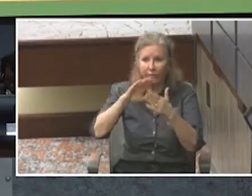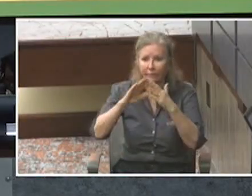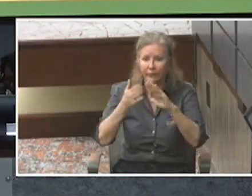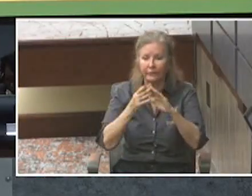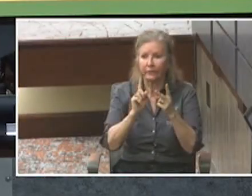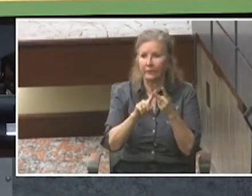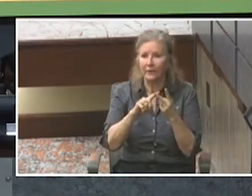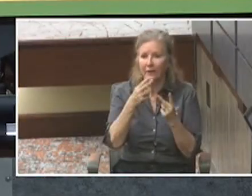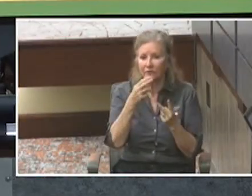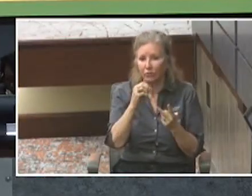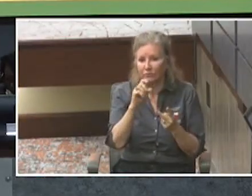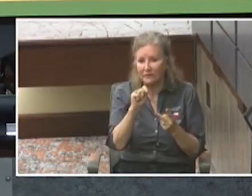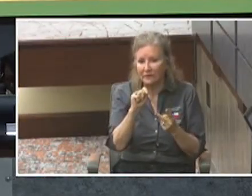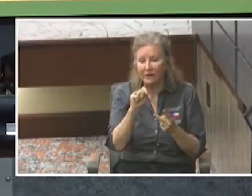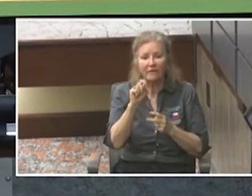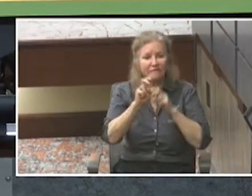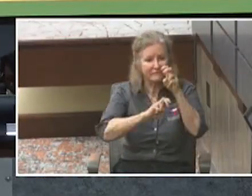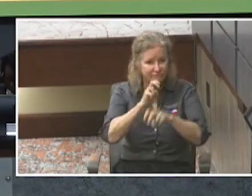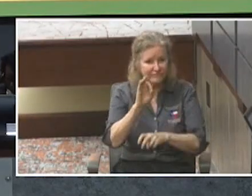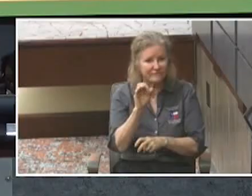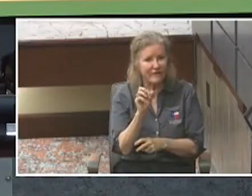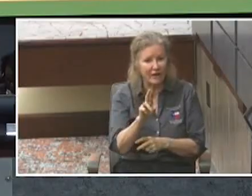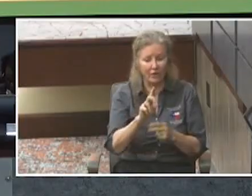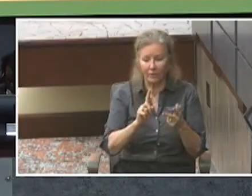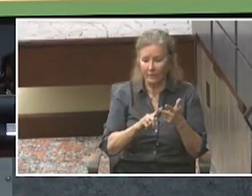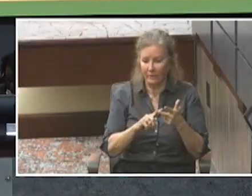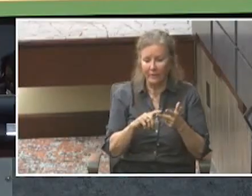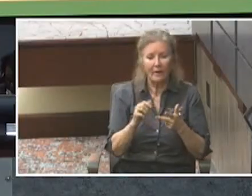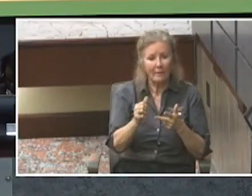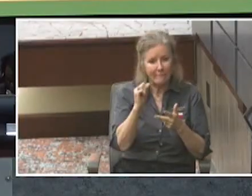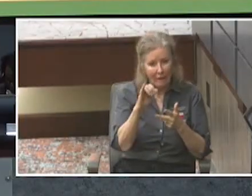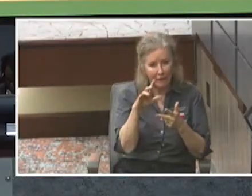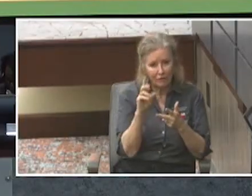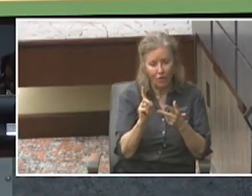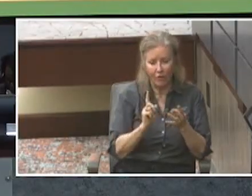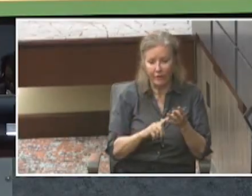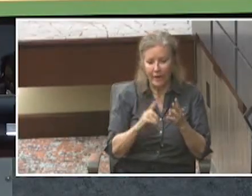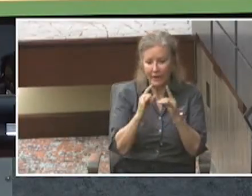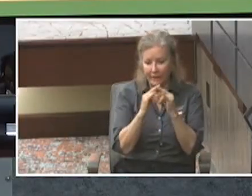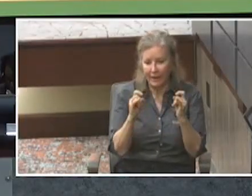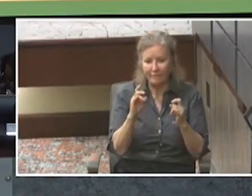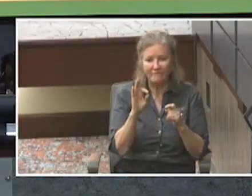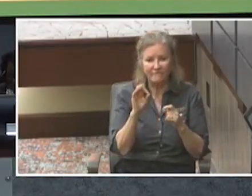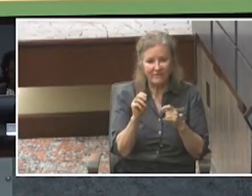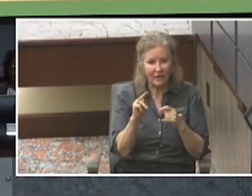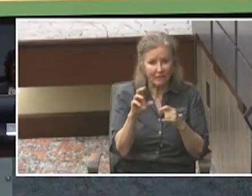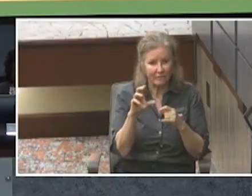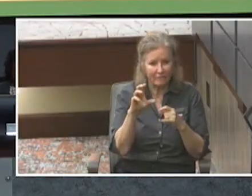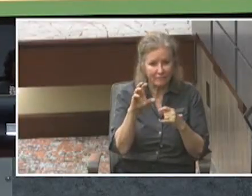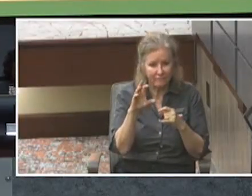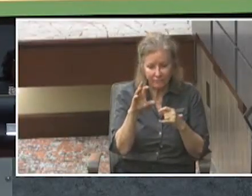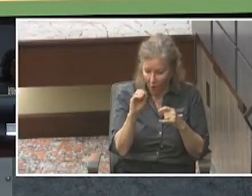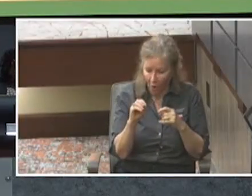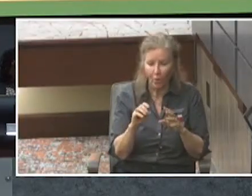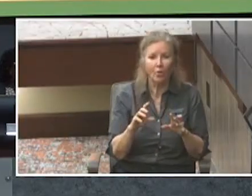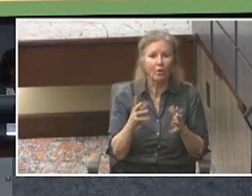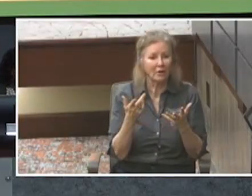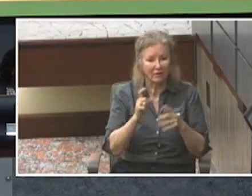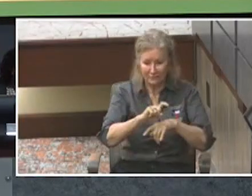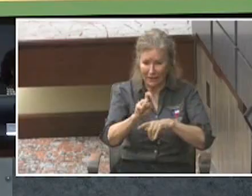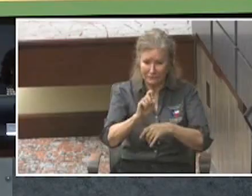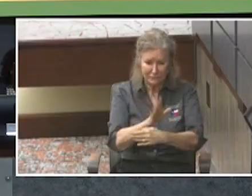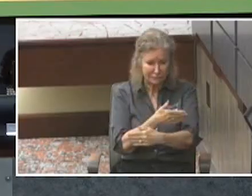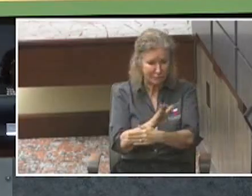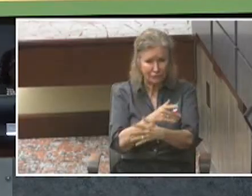the HOT Fair. We have the Backyard. We have Camp Femfo. We have the Texas Music Cafe. So an